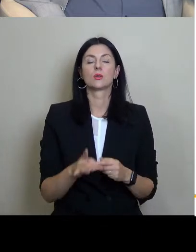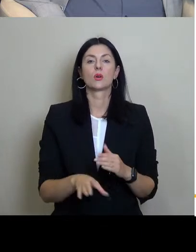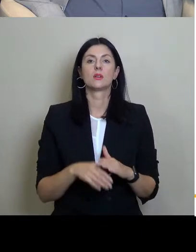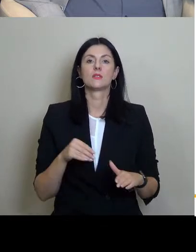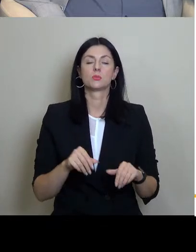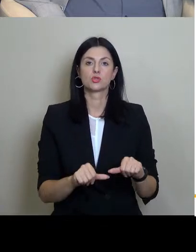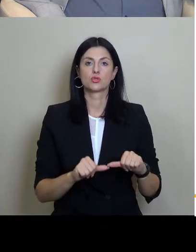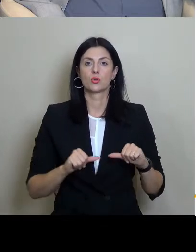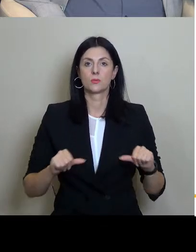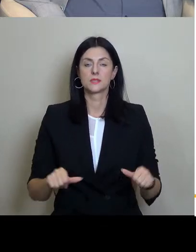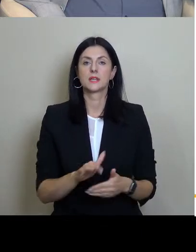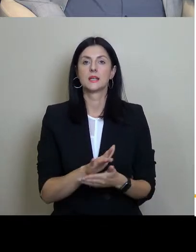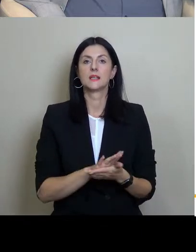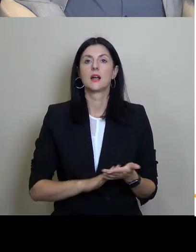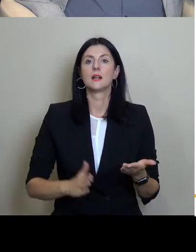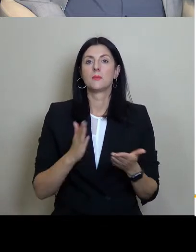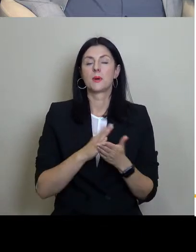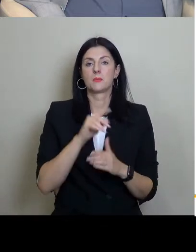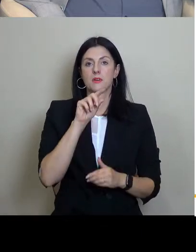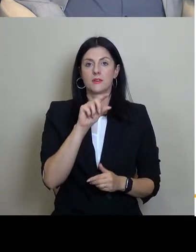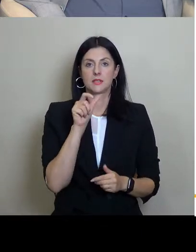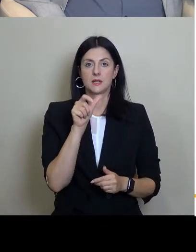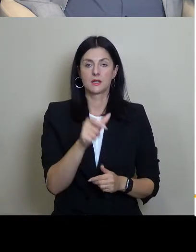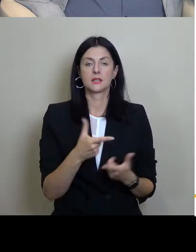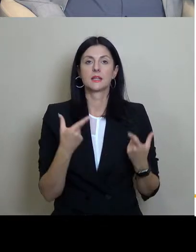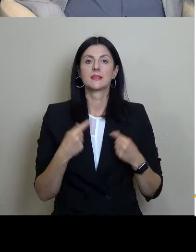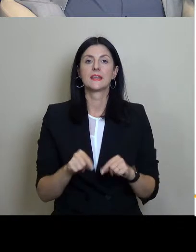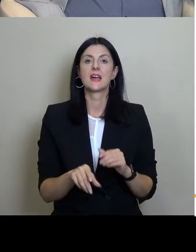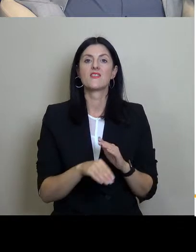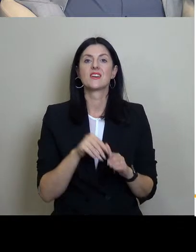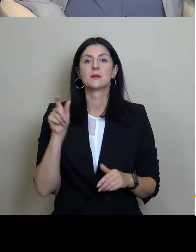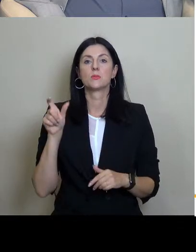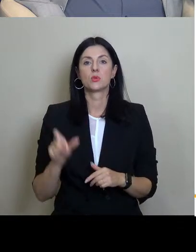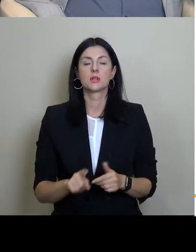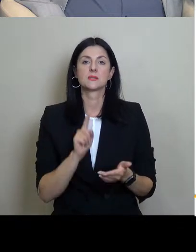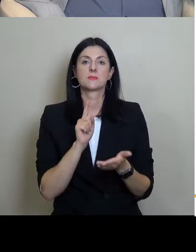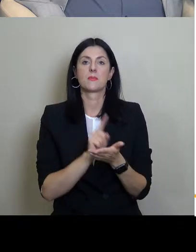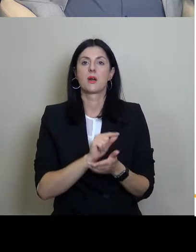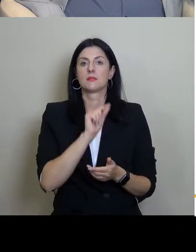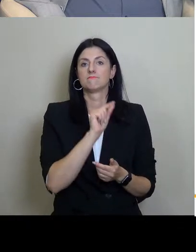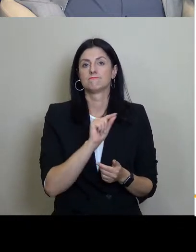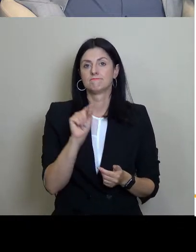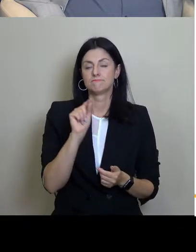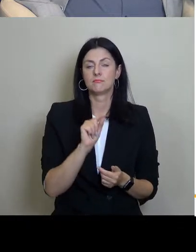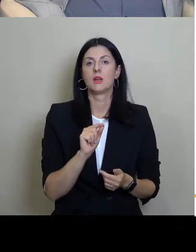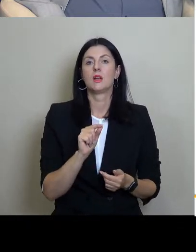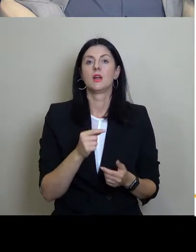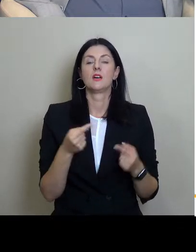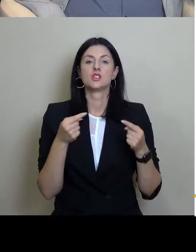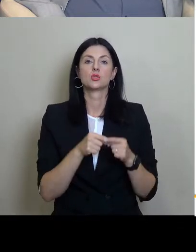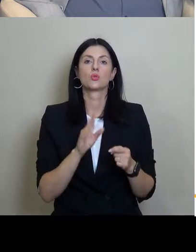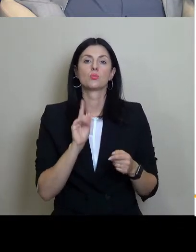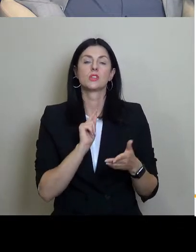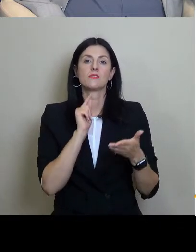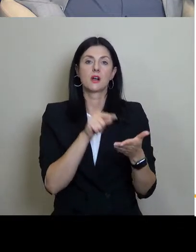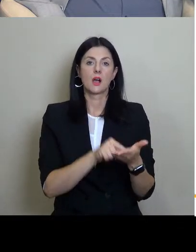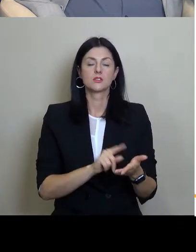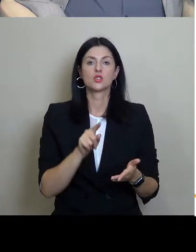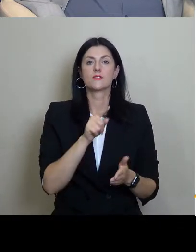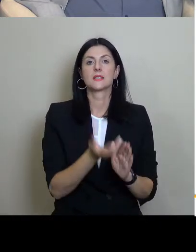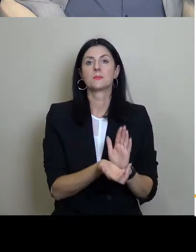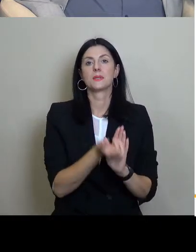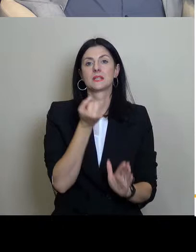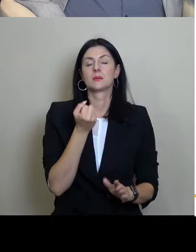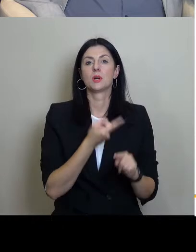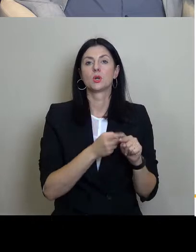is conducted by the TSC. Then we have a square box where the voter should mark